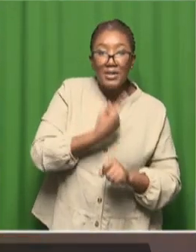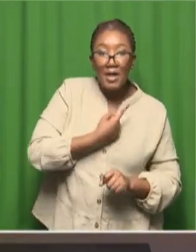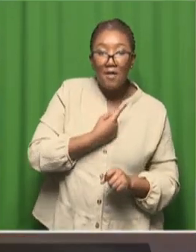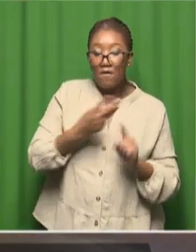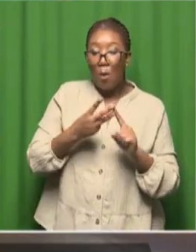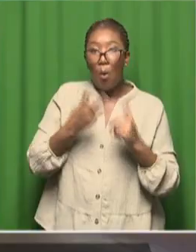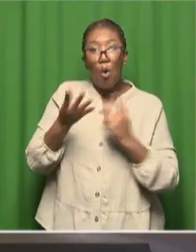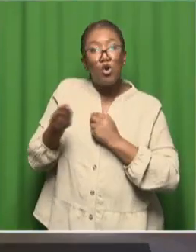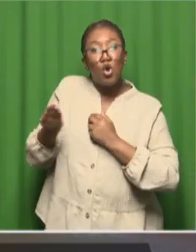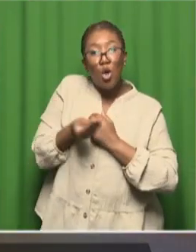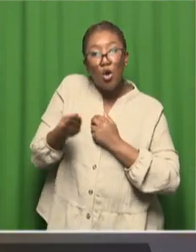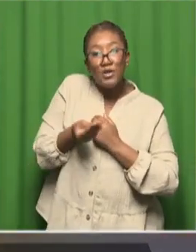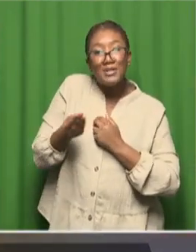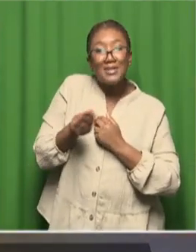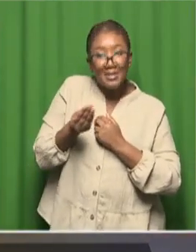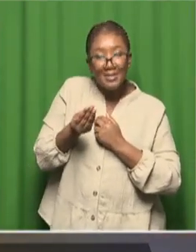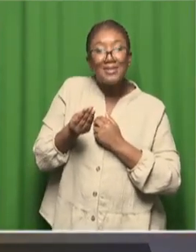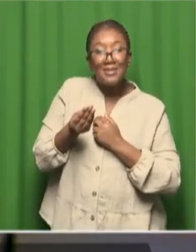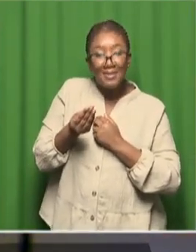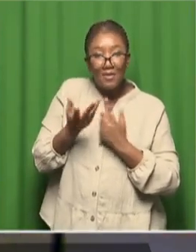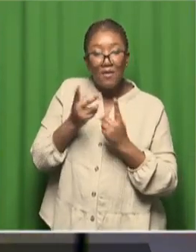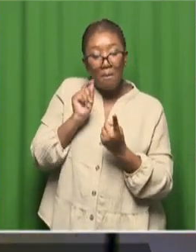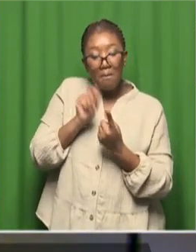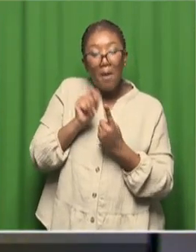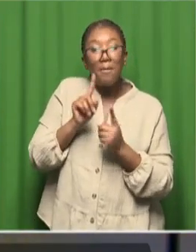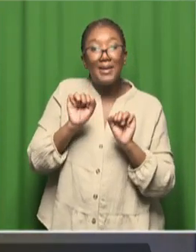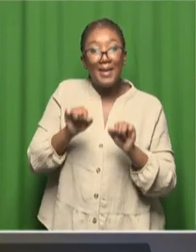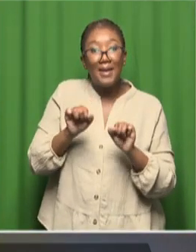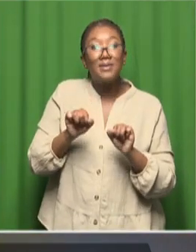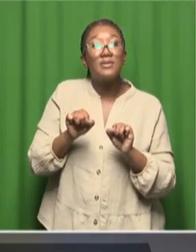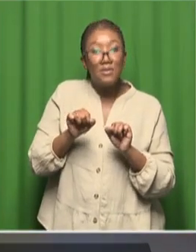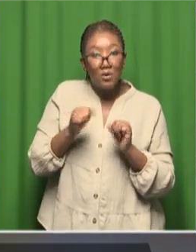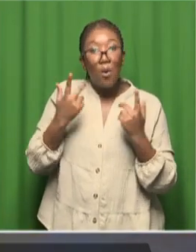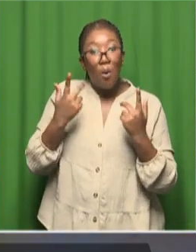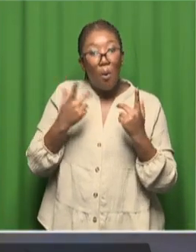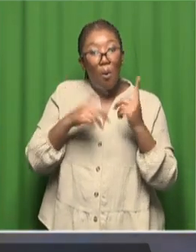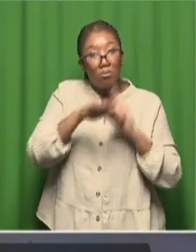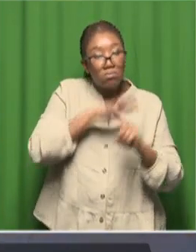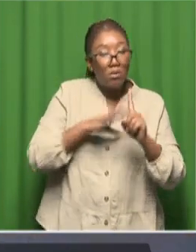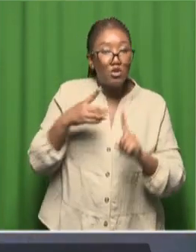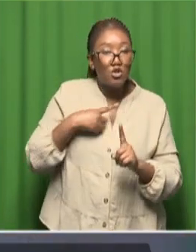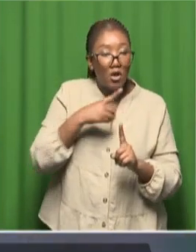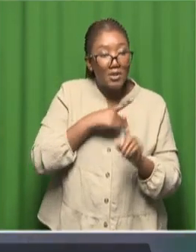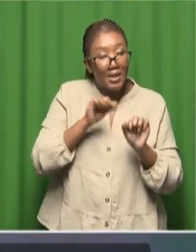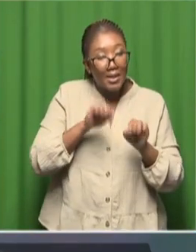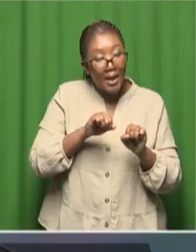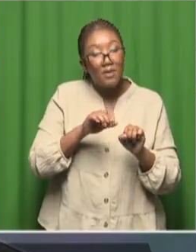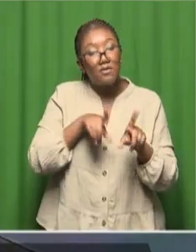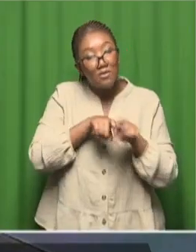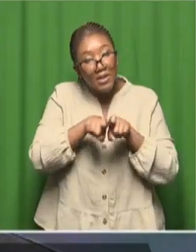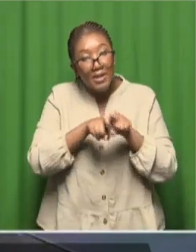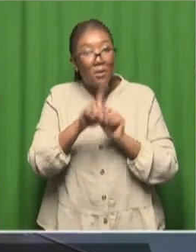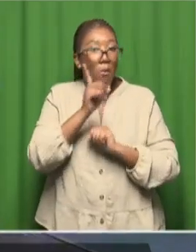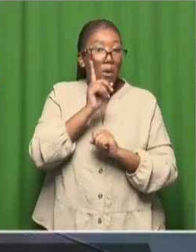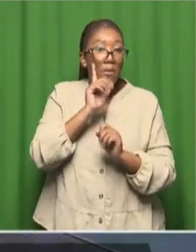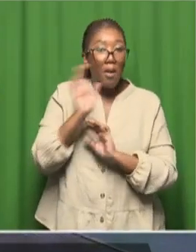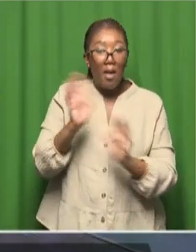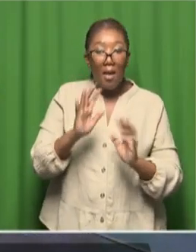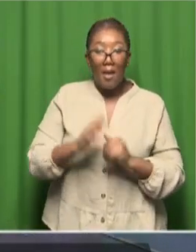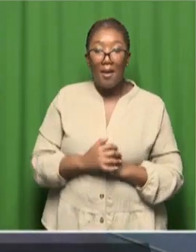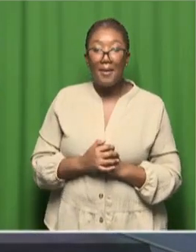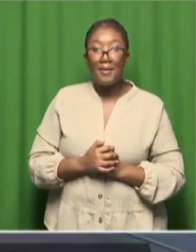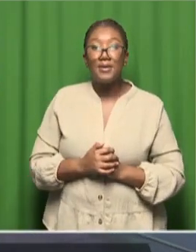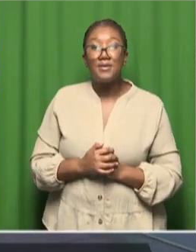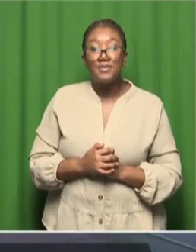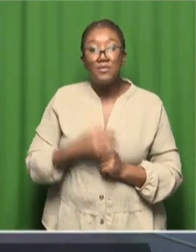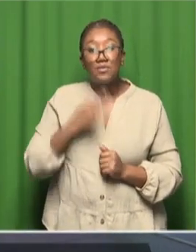Even if you don't have these risk factors, it may be a good thing to have it done here and there so that you can stay on top of your glucose levels. What is here and there,